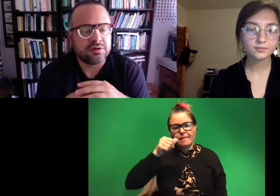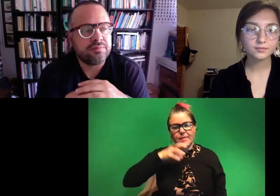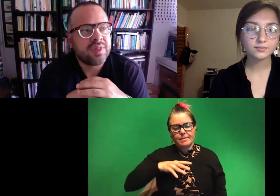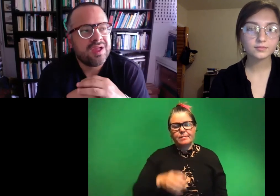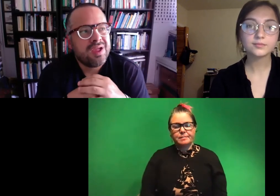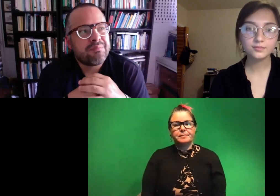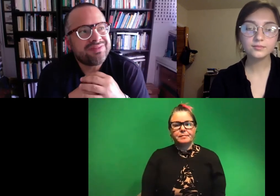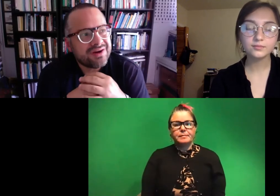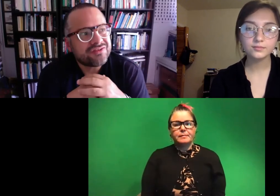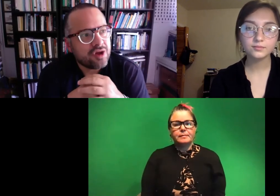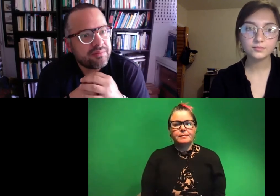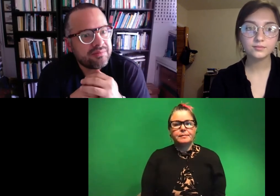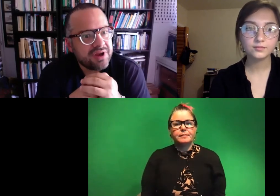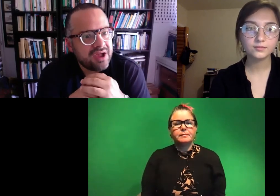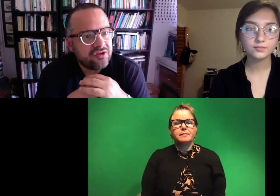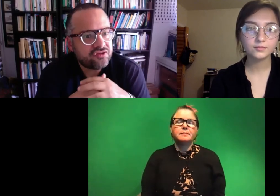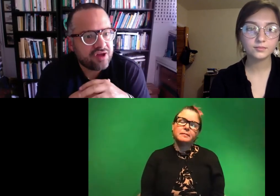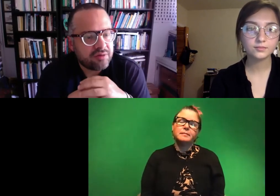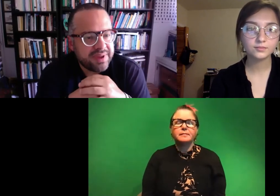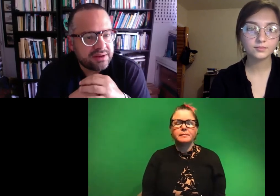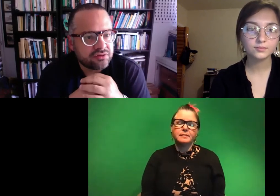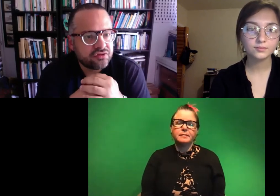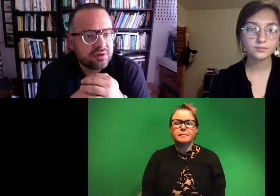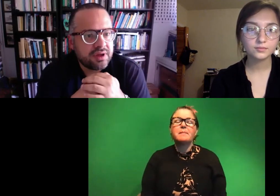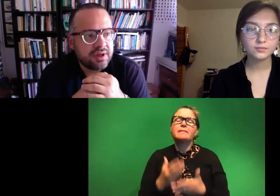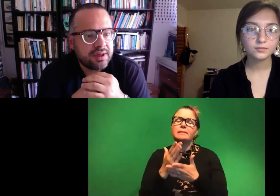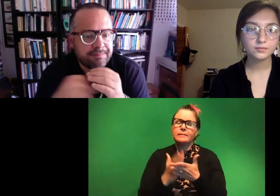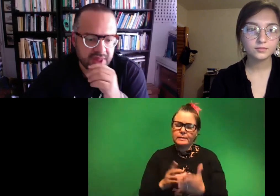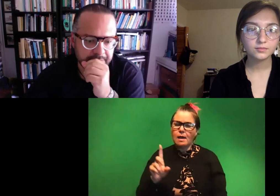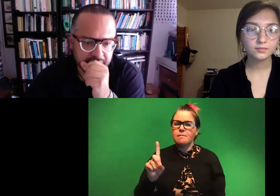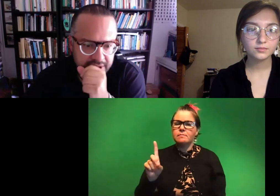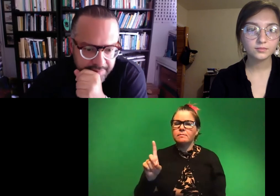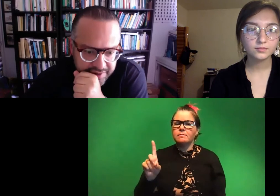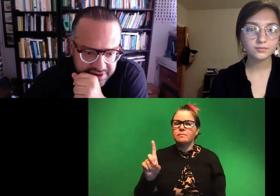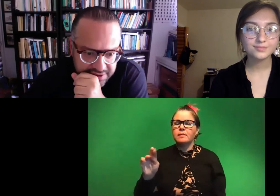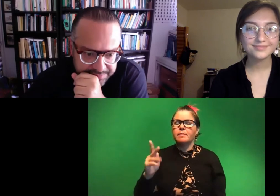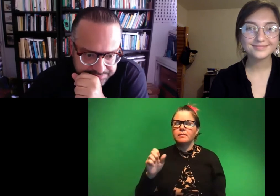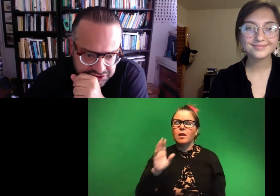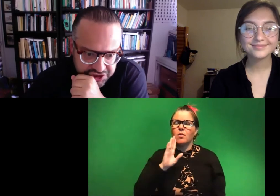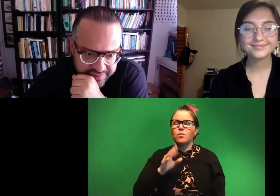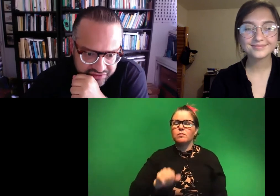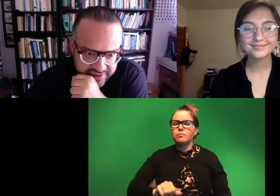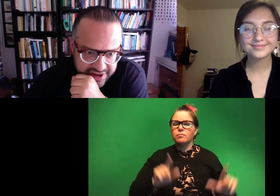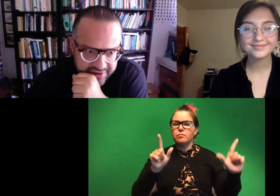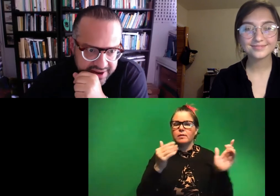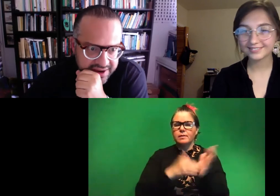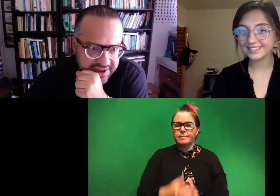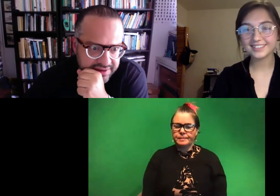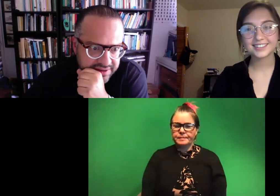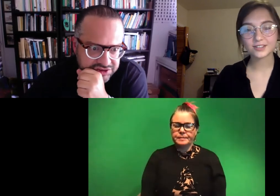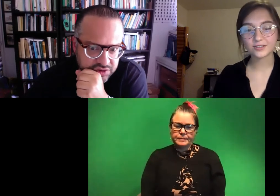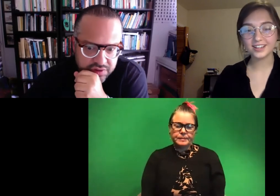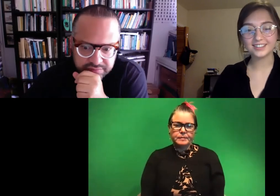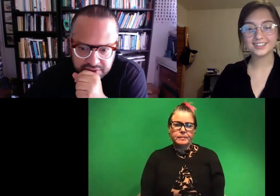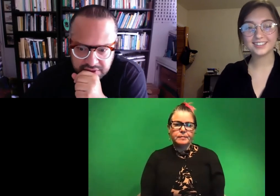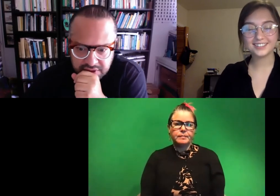male. No? But there are some nice dung beetles. I'm gonna share my screen again